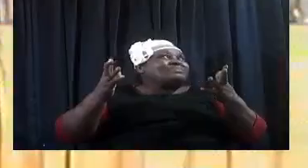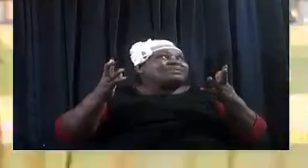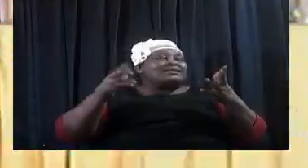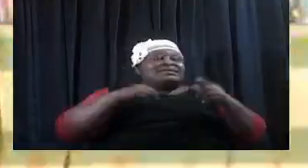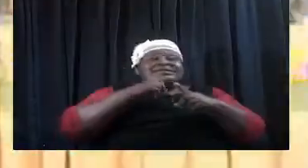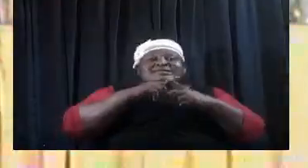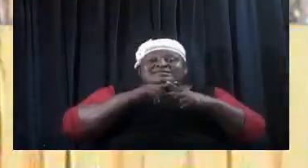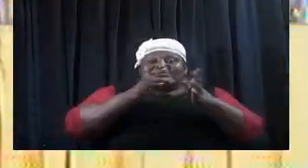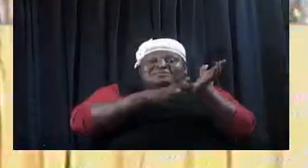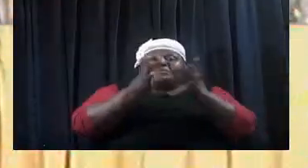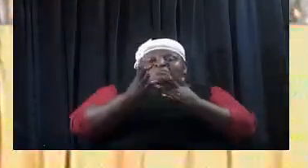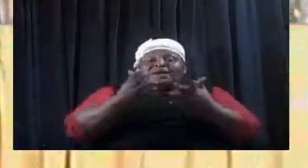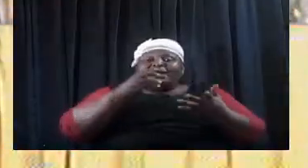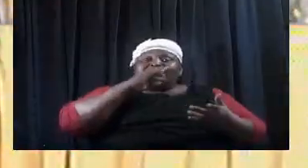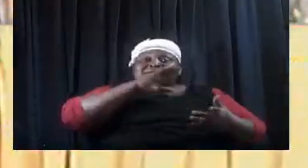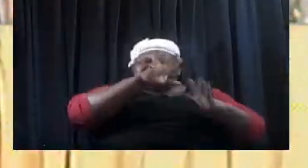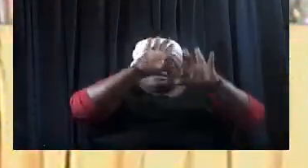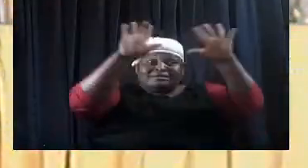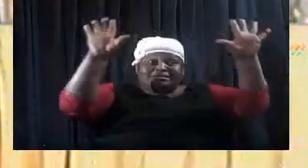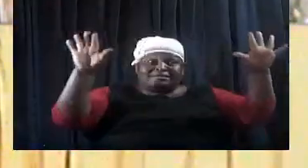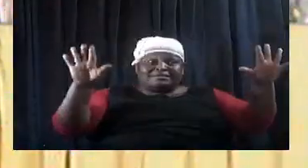Now the Bible is clear.